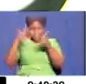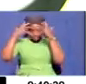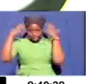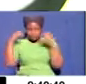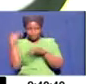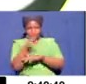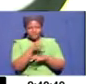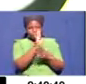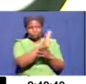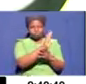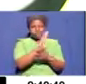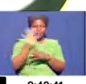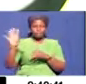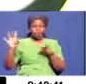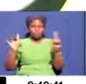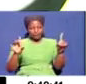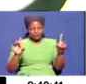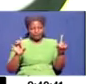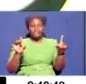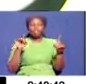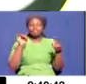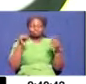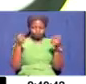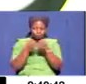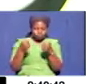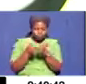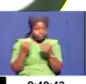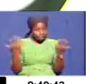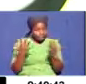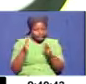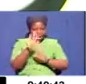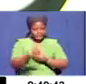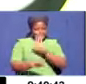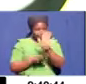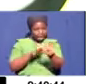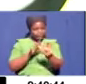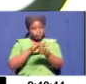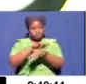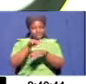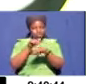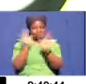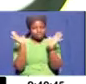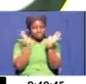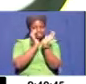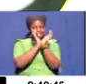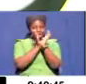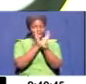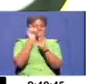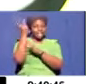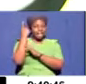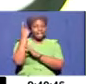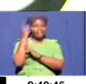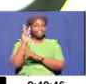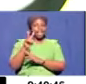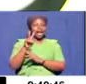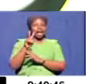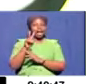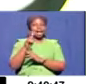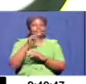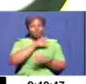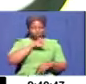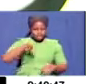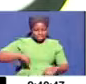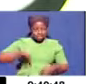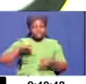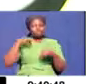by 4-1. Both matches were played at the Nyayo National Stadium. Kenya's Vihiga Queens will open their campaign tomorrow